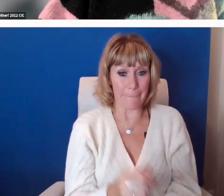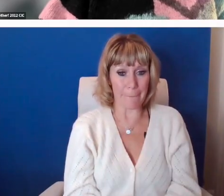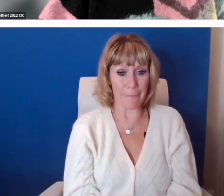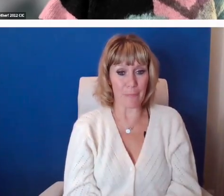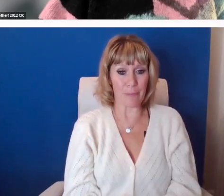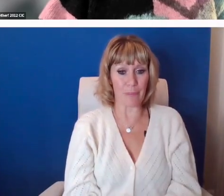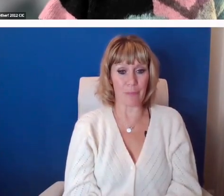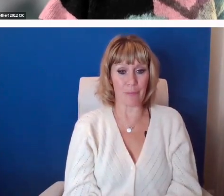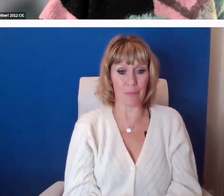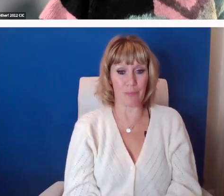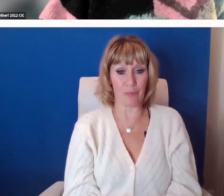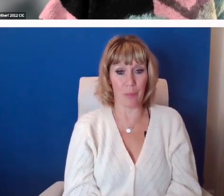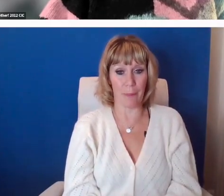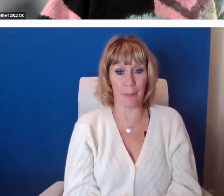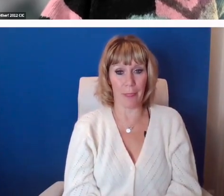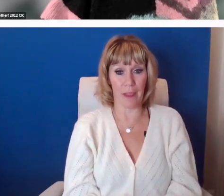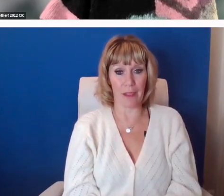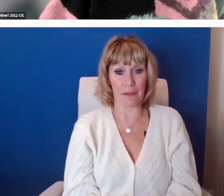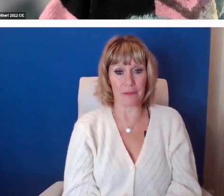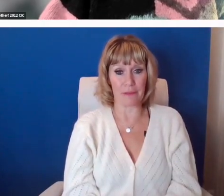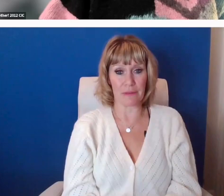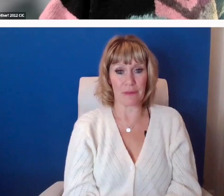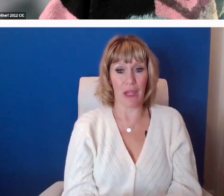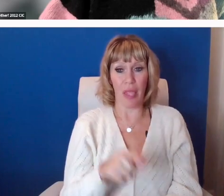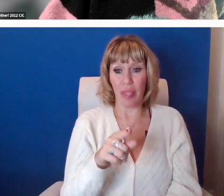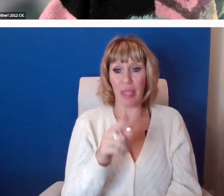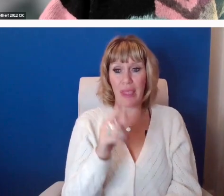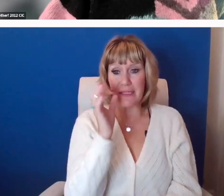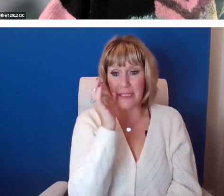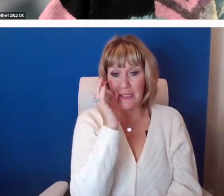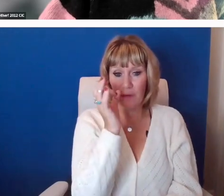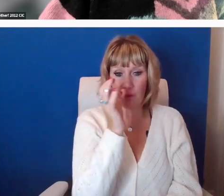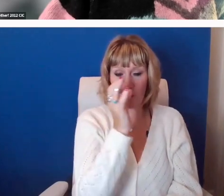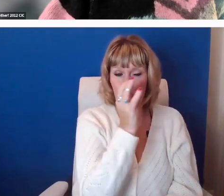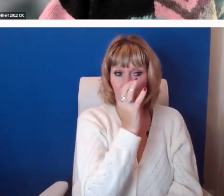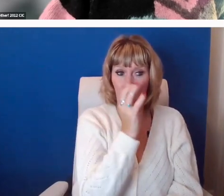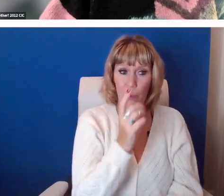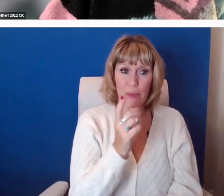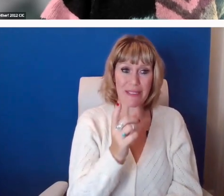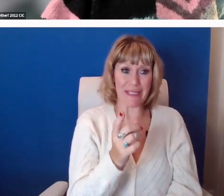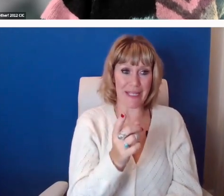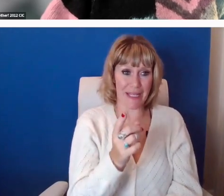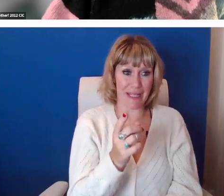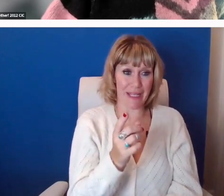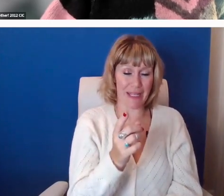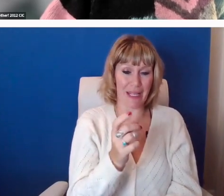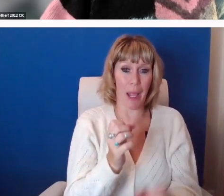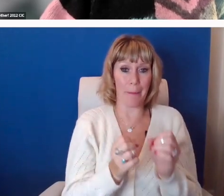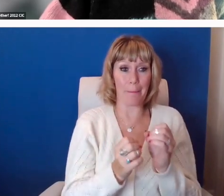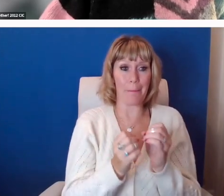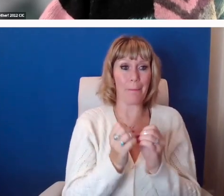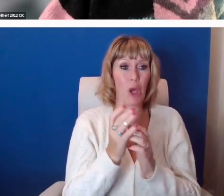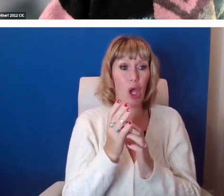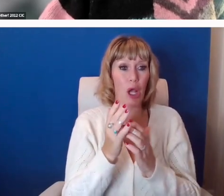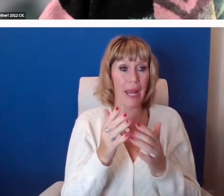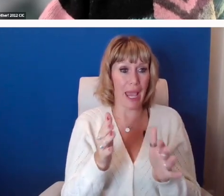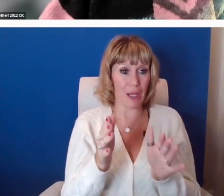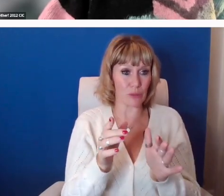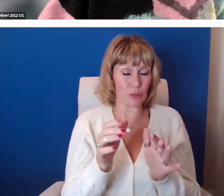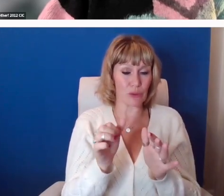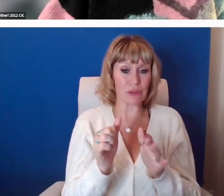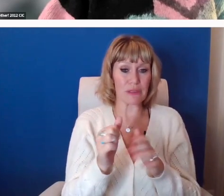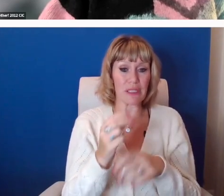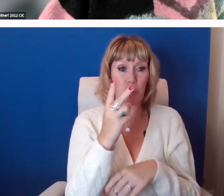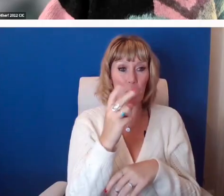And this one is by Rosie Burnout from her Dissimulation project. It's actually